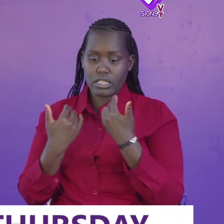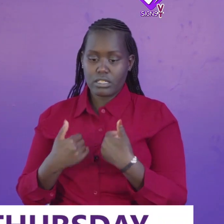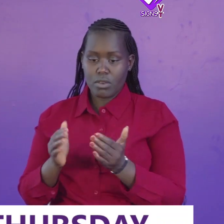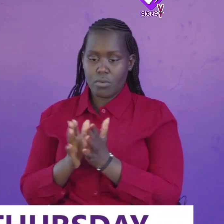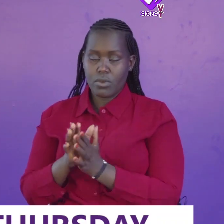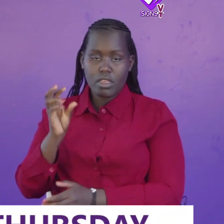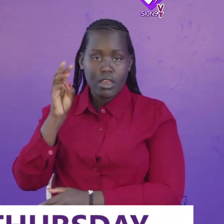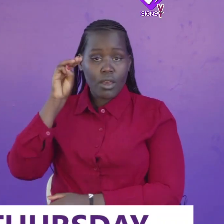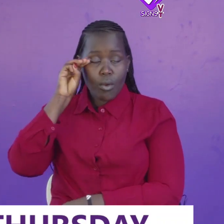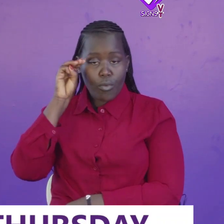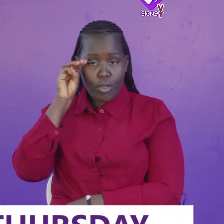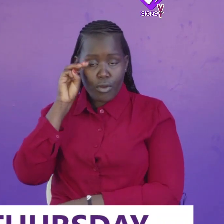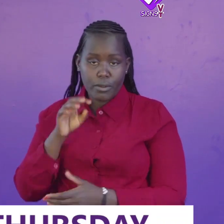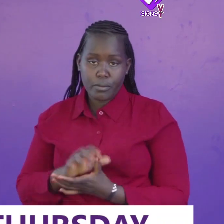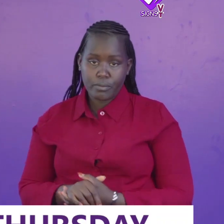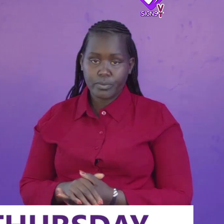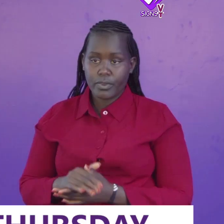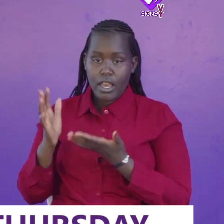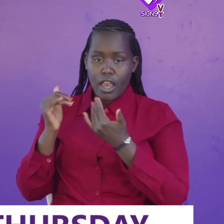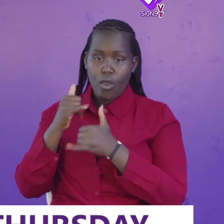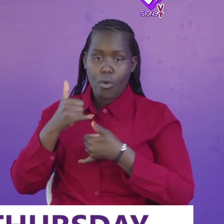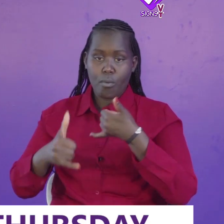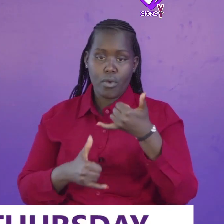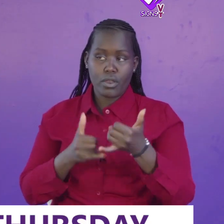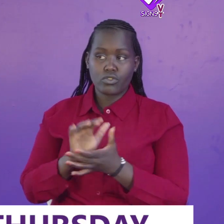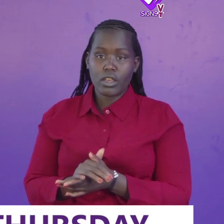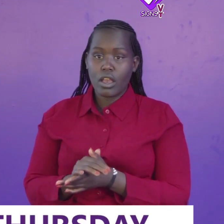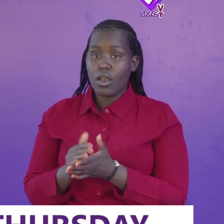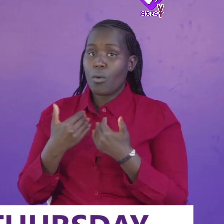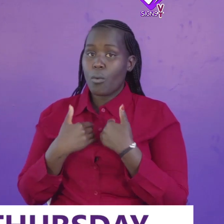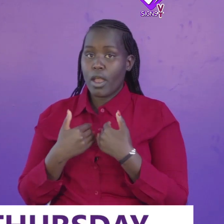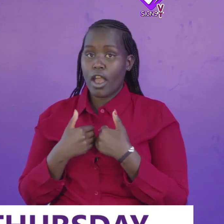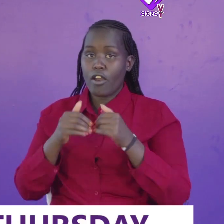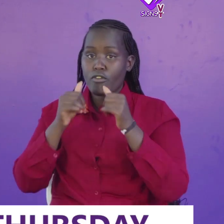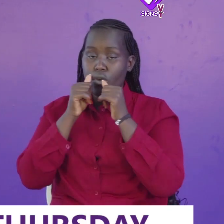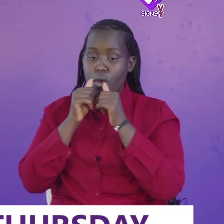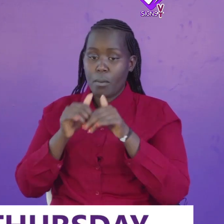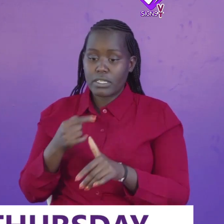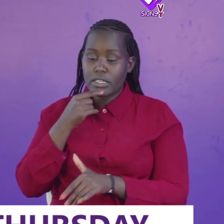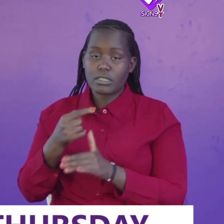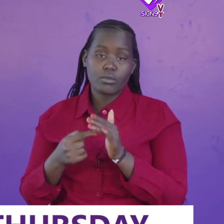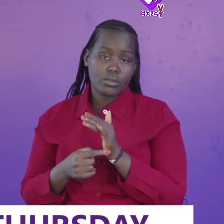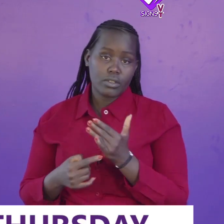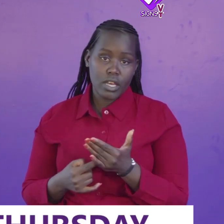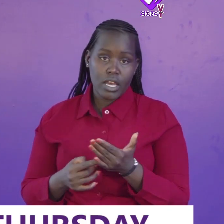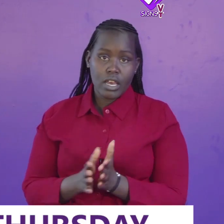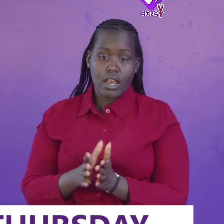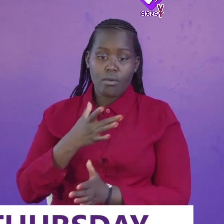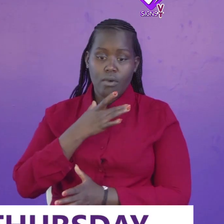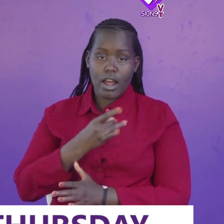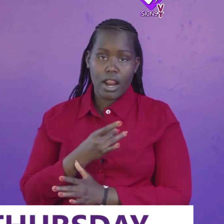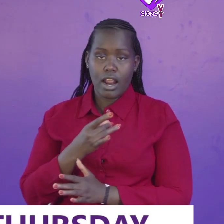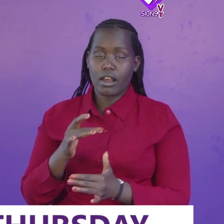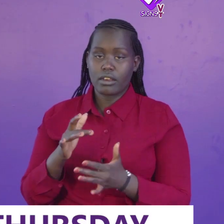beautiful Muthoni. I hope mna enjoy by the way. We have Blessing anasema nimependa vibe